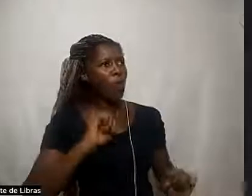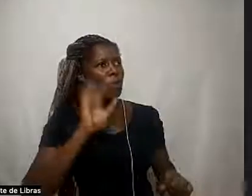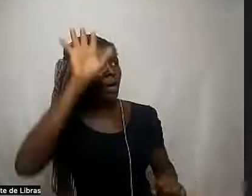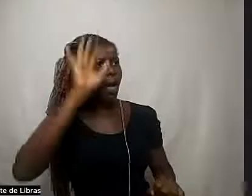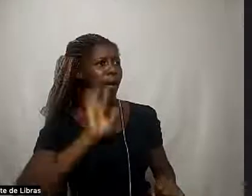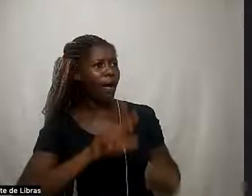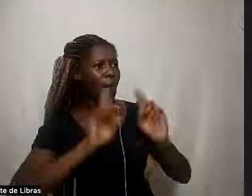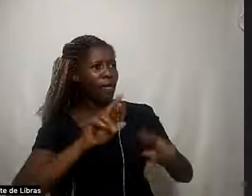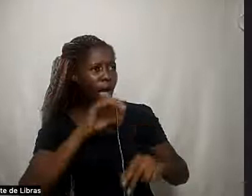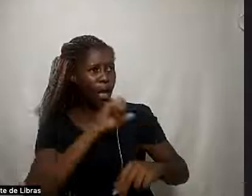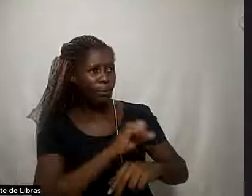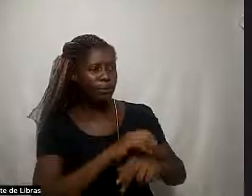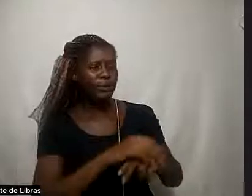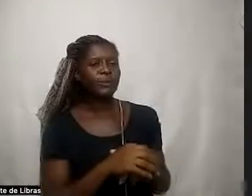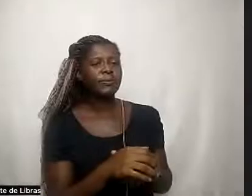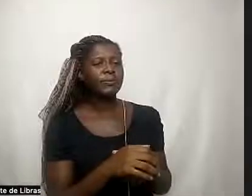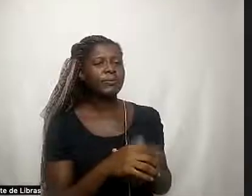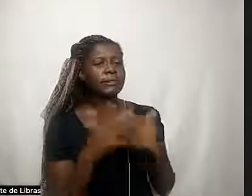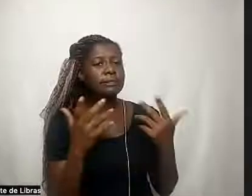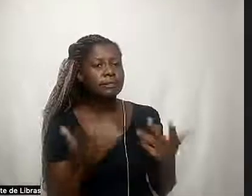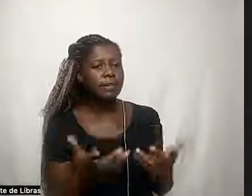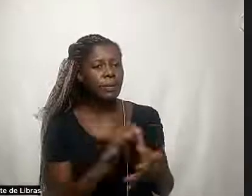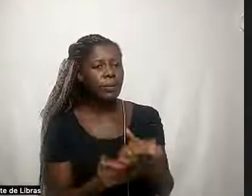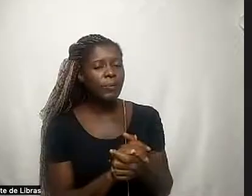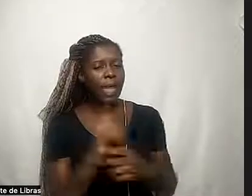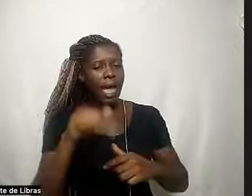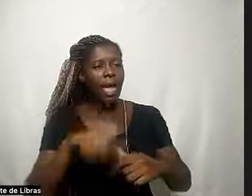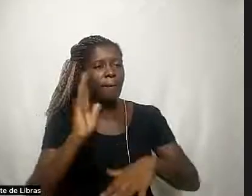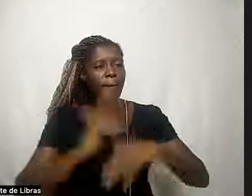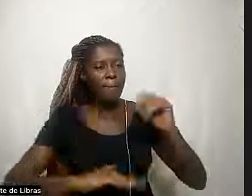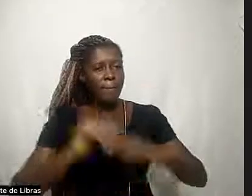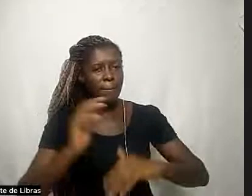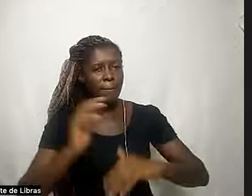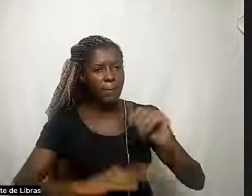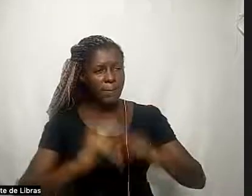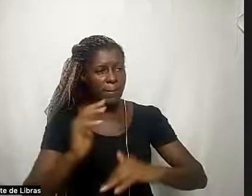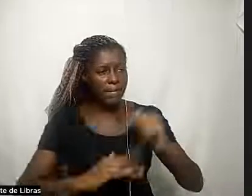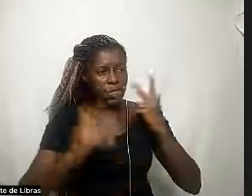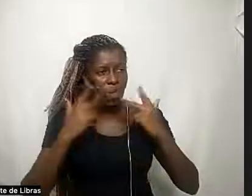Can I answer this, Jonas, please?